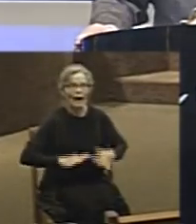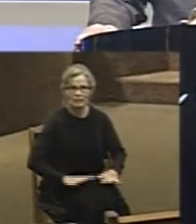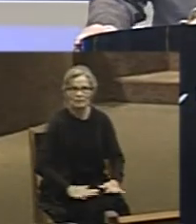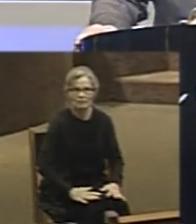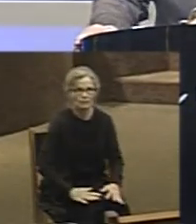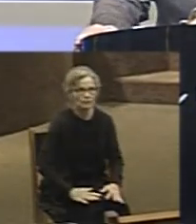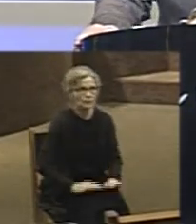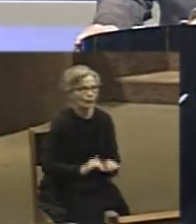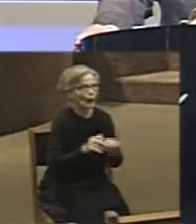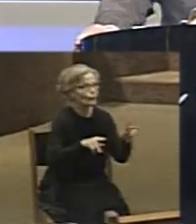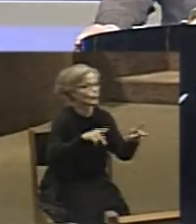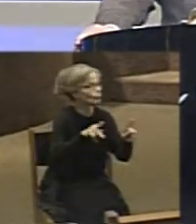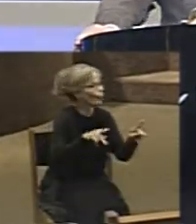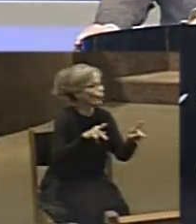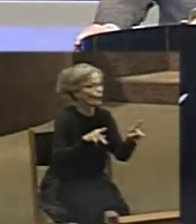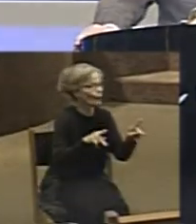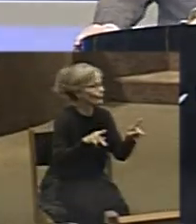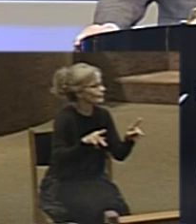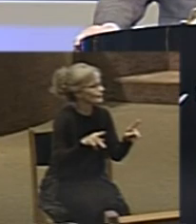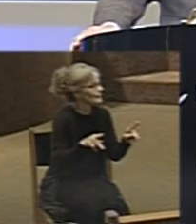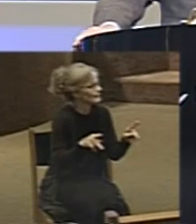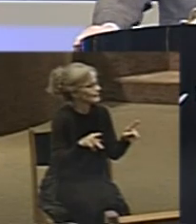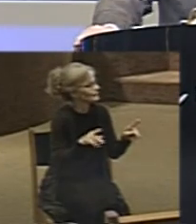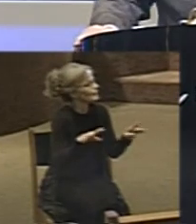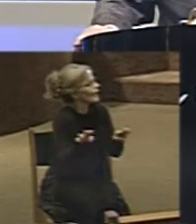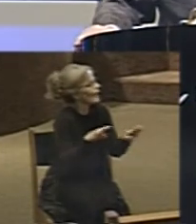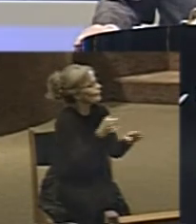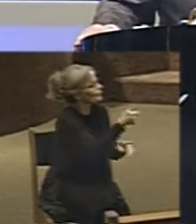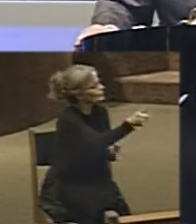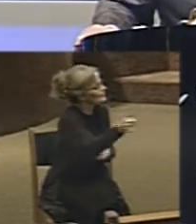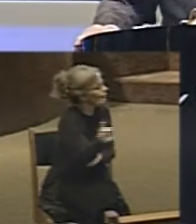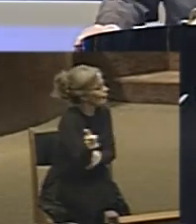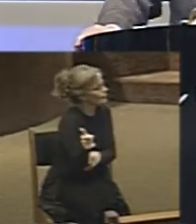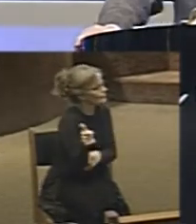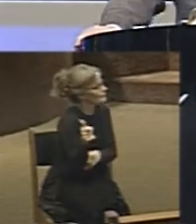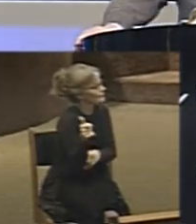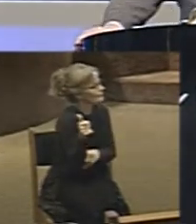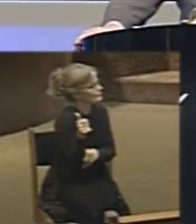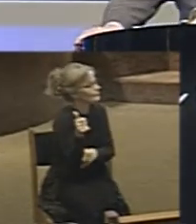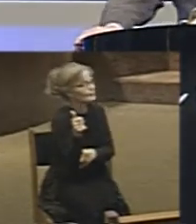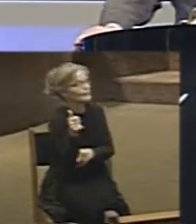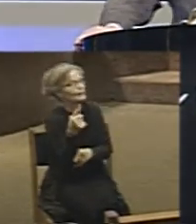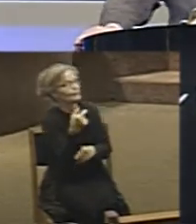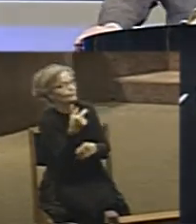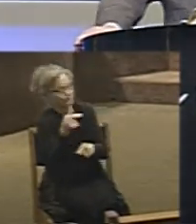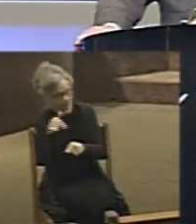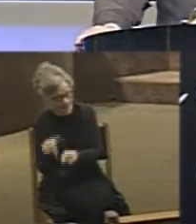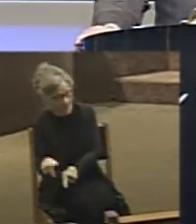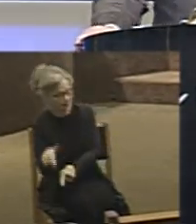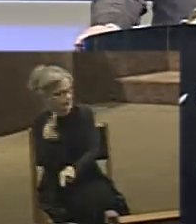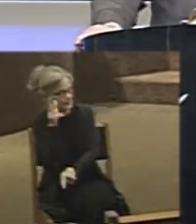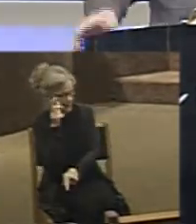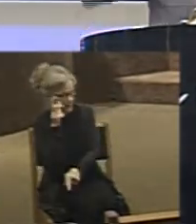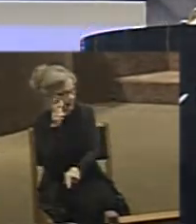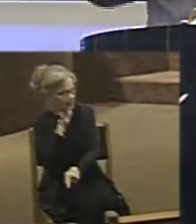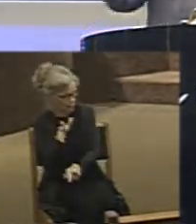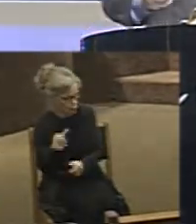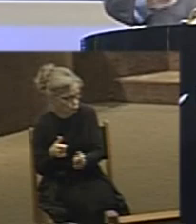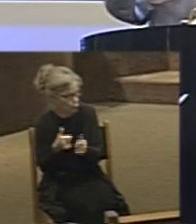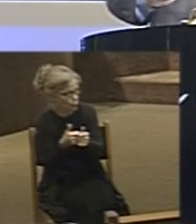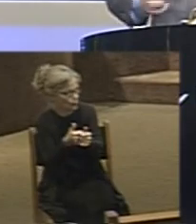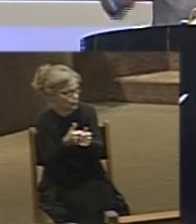deport themselves. The gates of hell have prevailed in the world